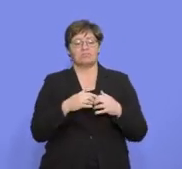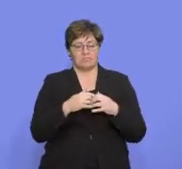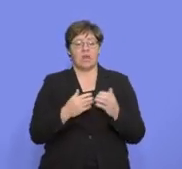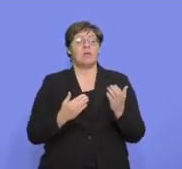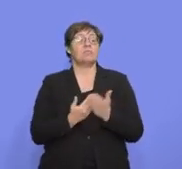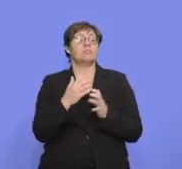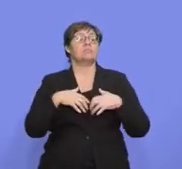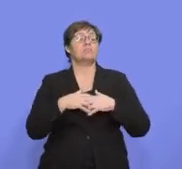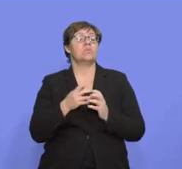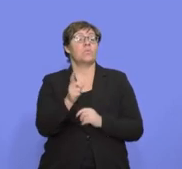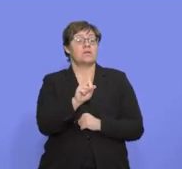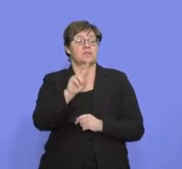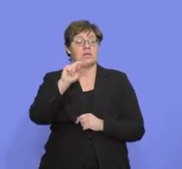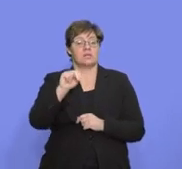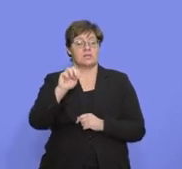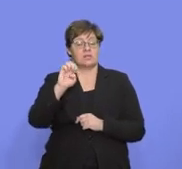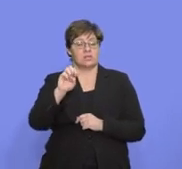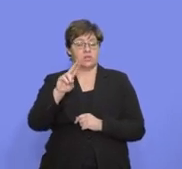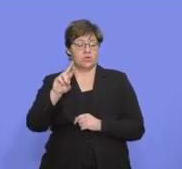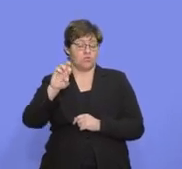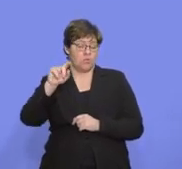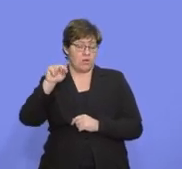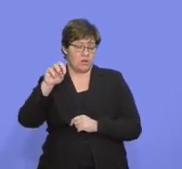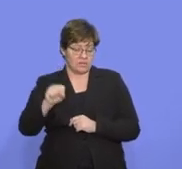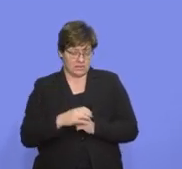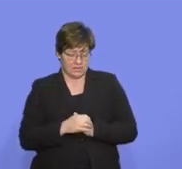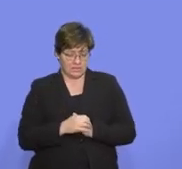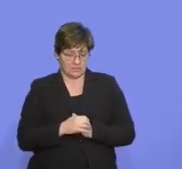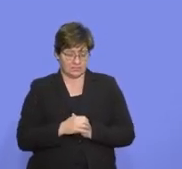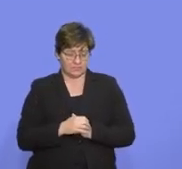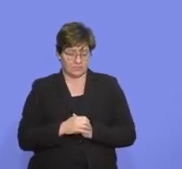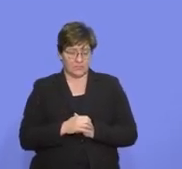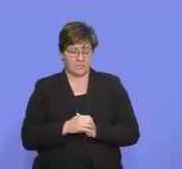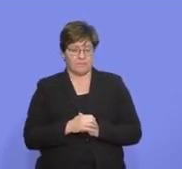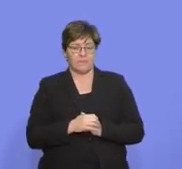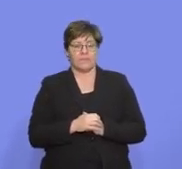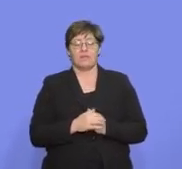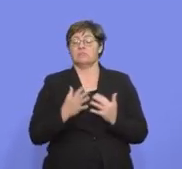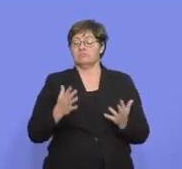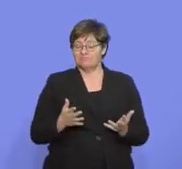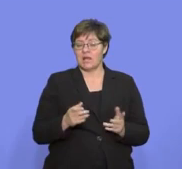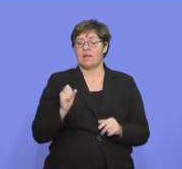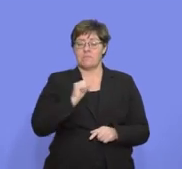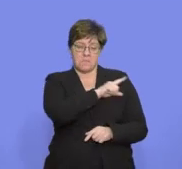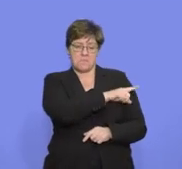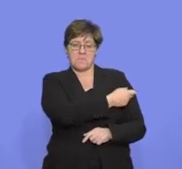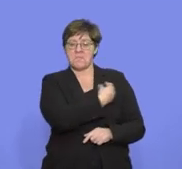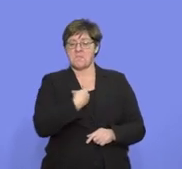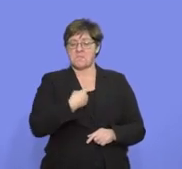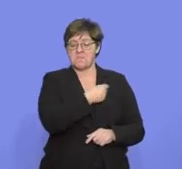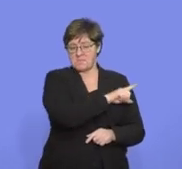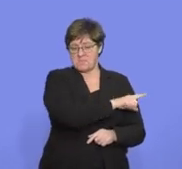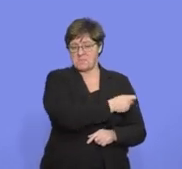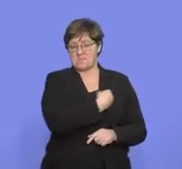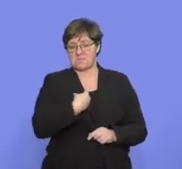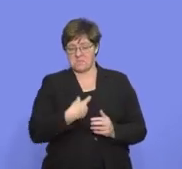made up of neurons. So these signals it's sending is obviously our nerve impulses, right? So that's the signals they are